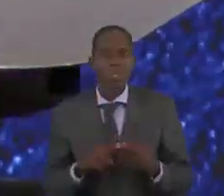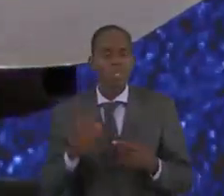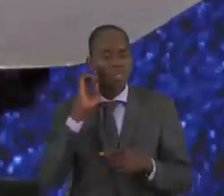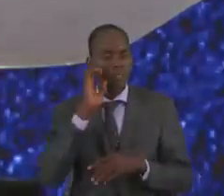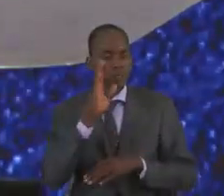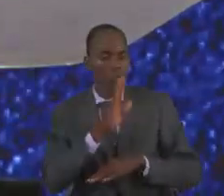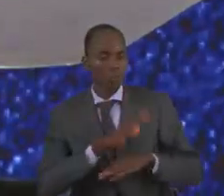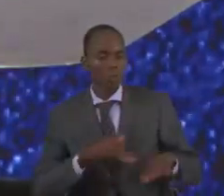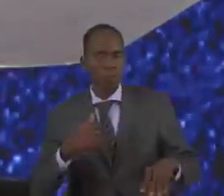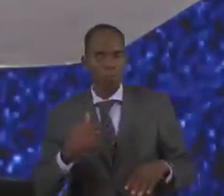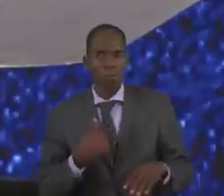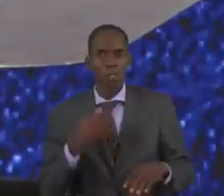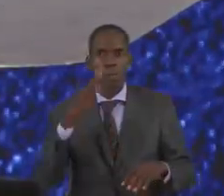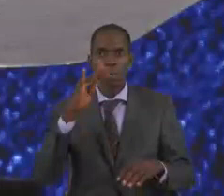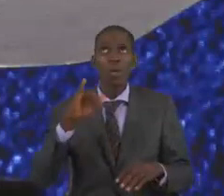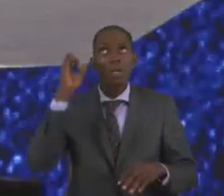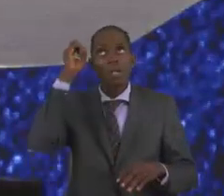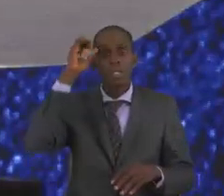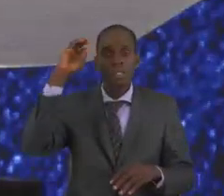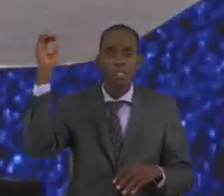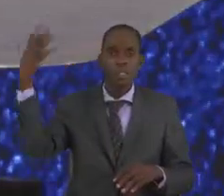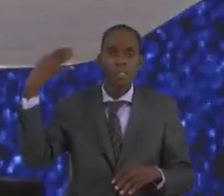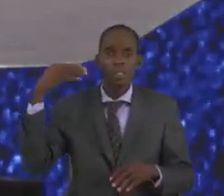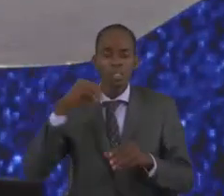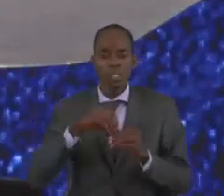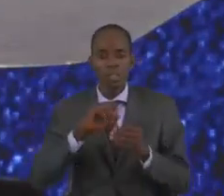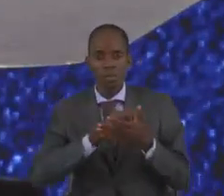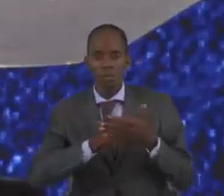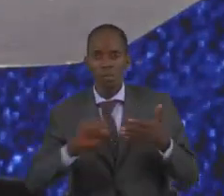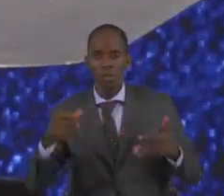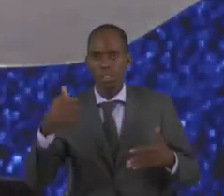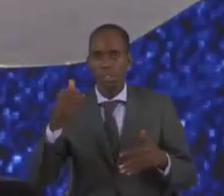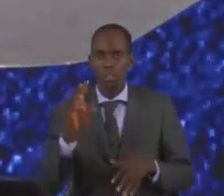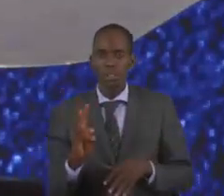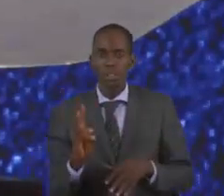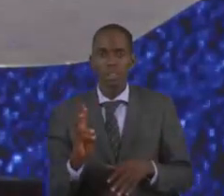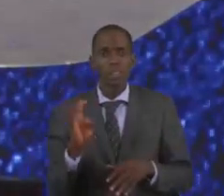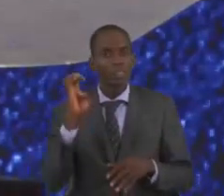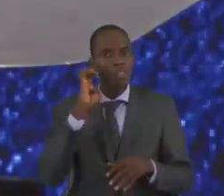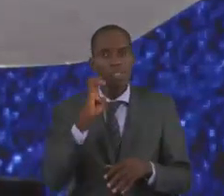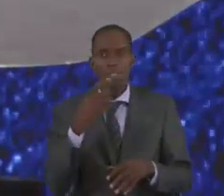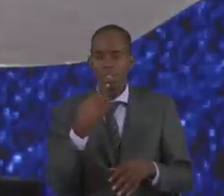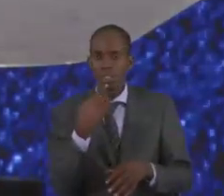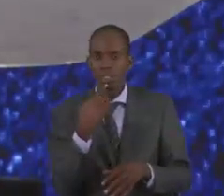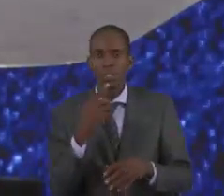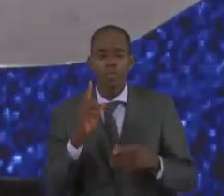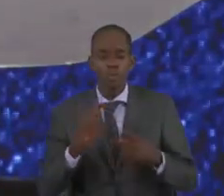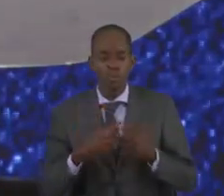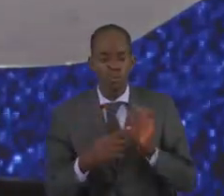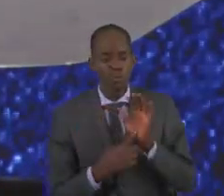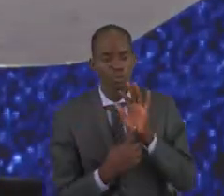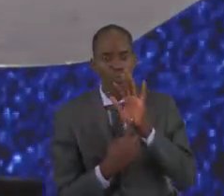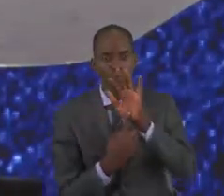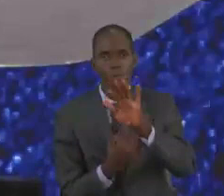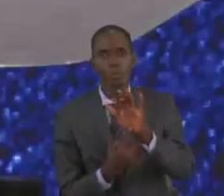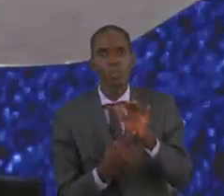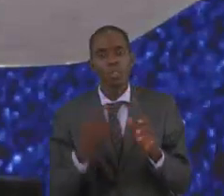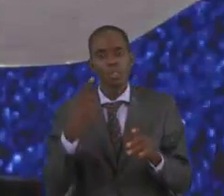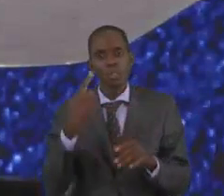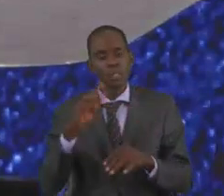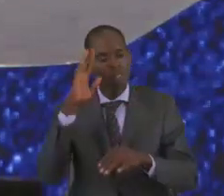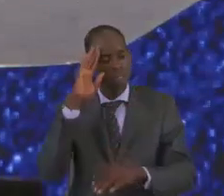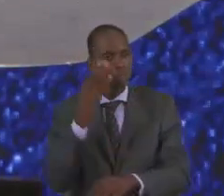me by his grace, in verse 16, it says, to reveal his